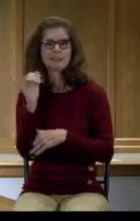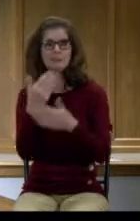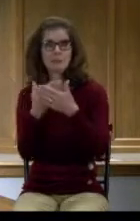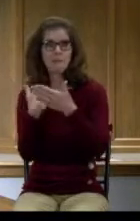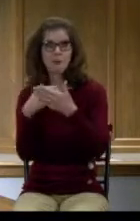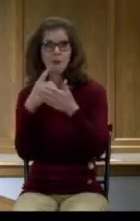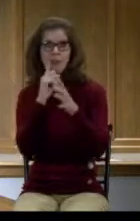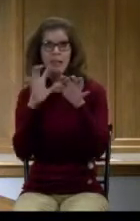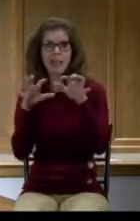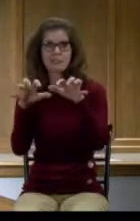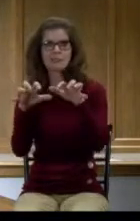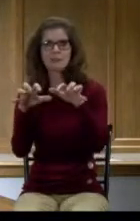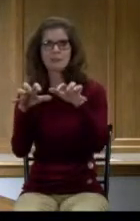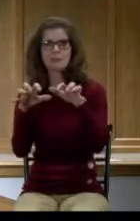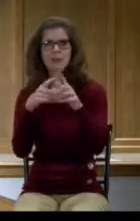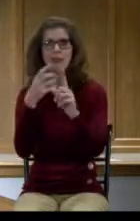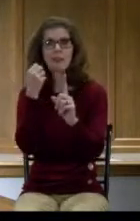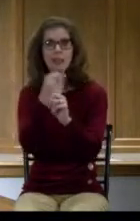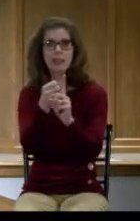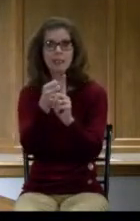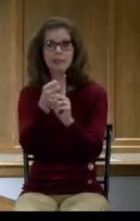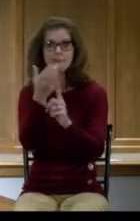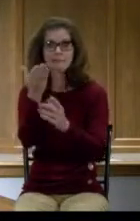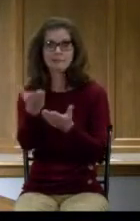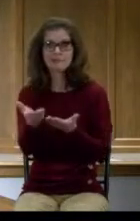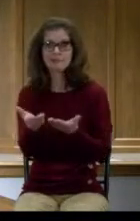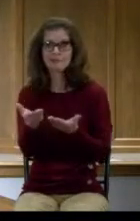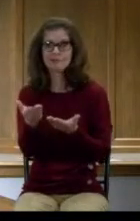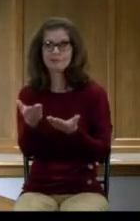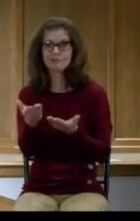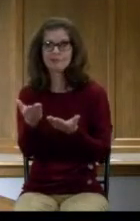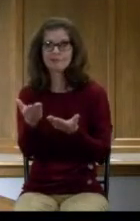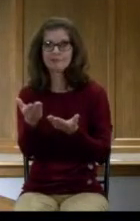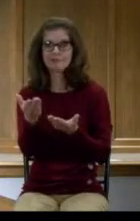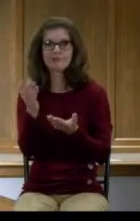storm. And then when the ice storm hit, here's what it became.